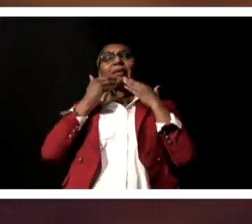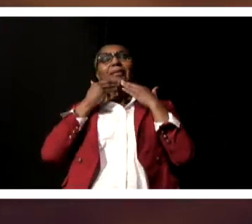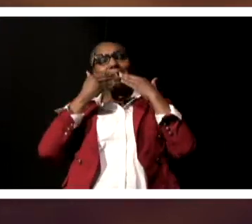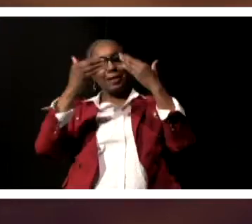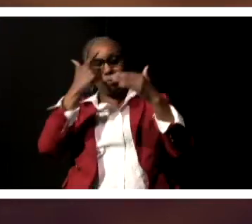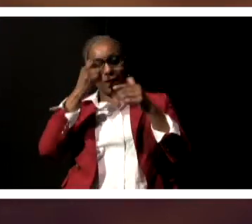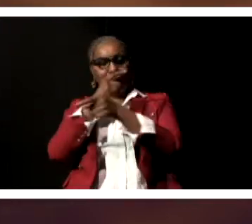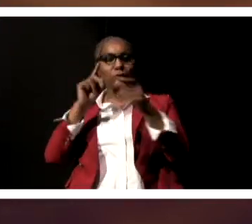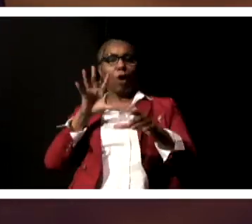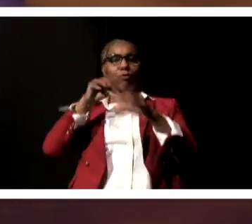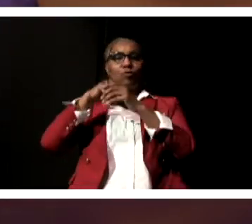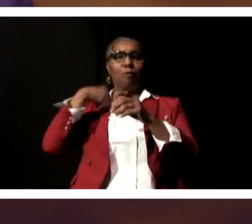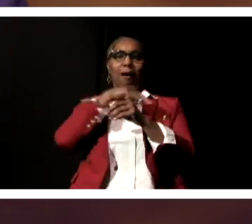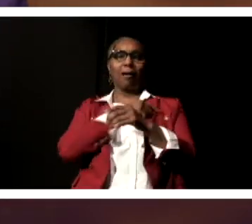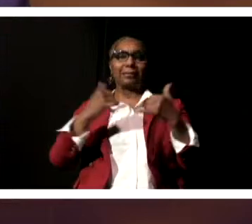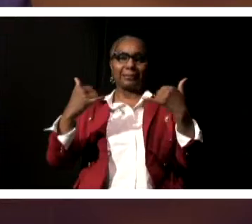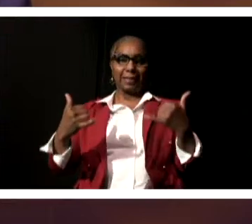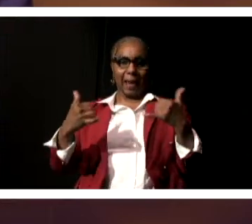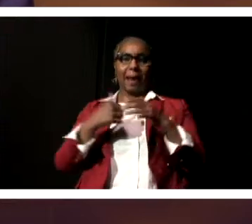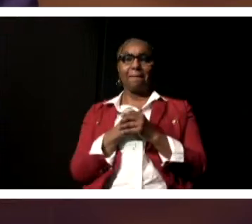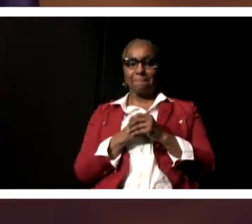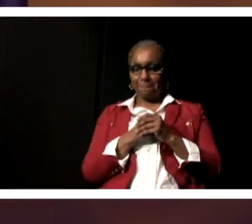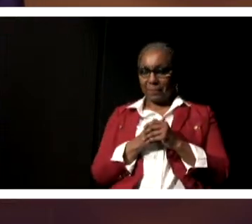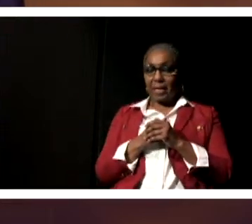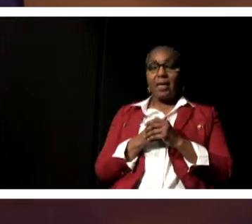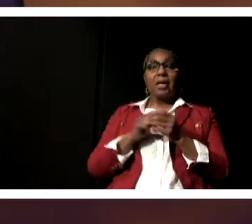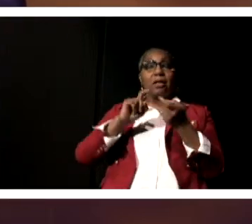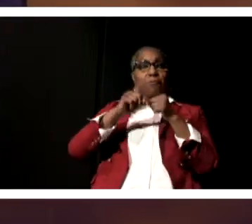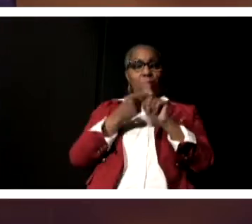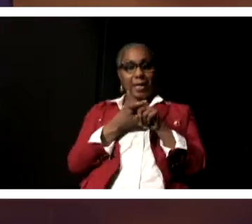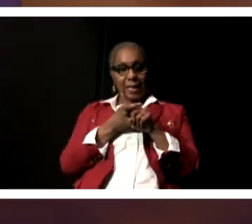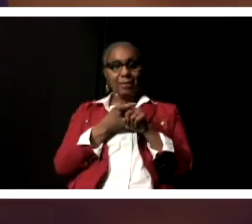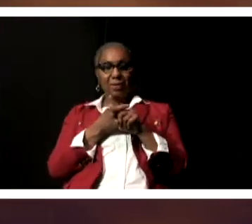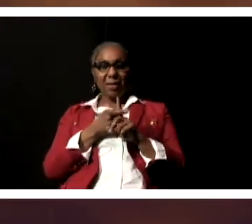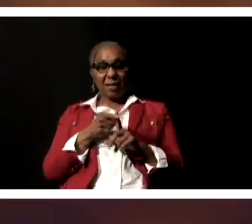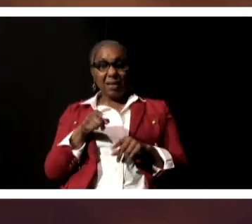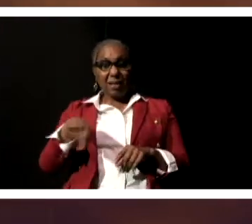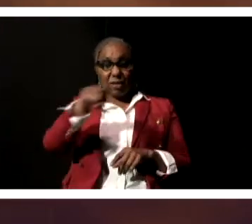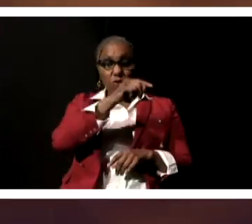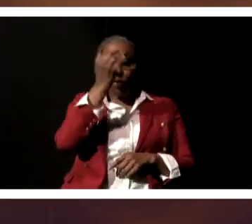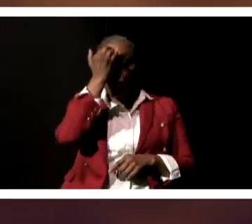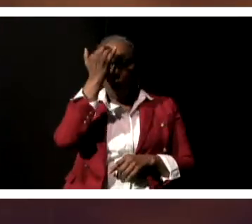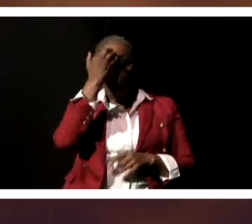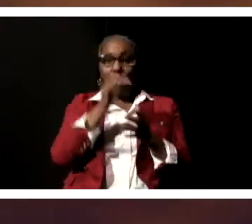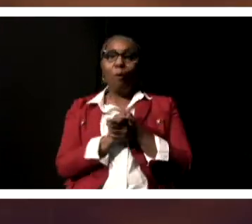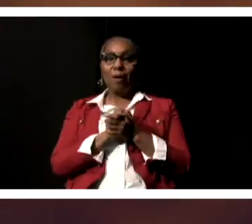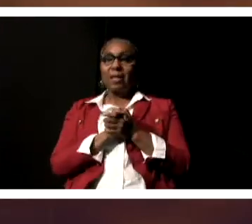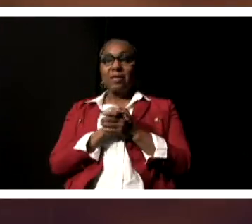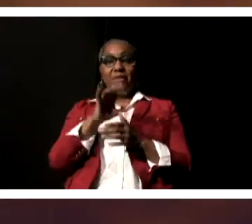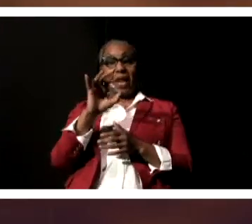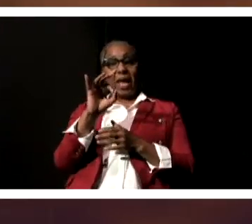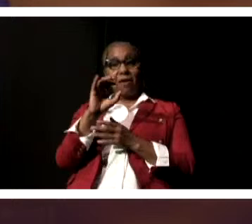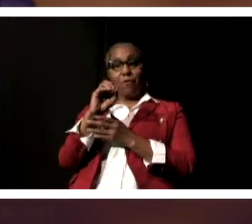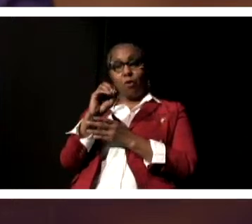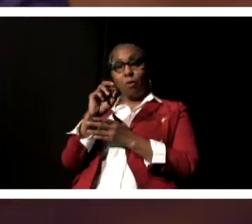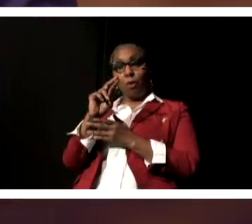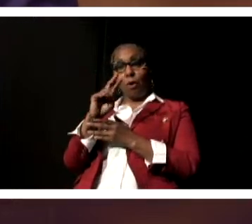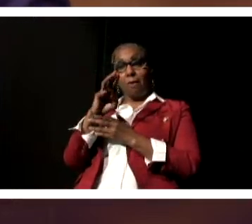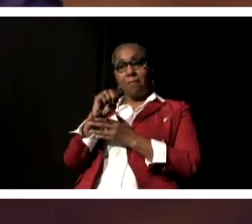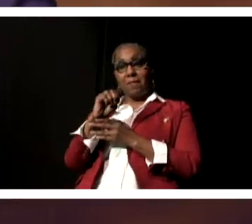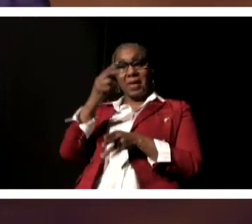for joining us today. Friends, did you know that Forbes named this very